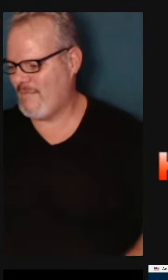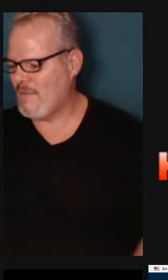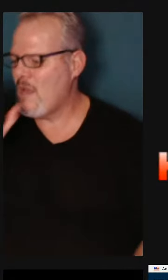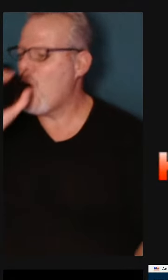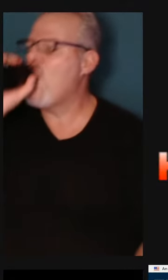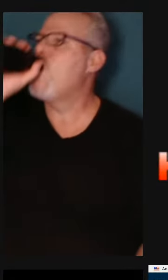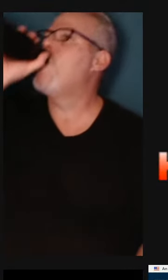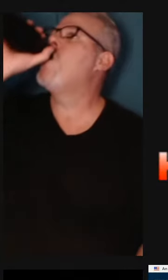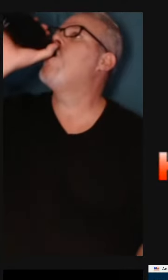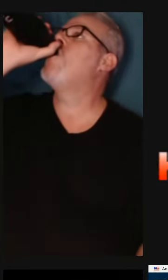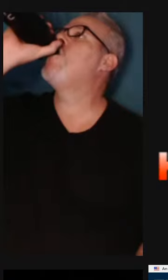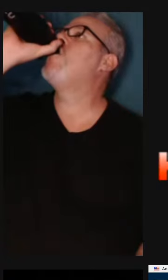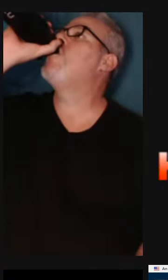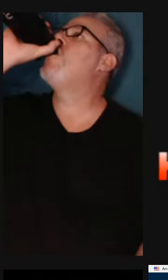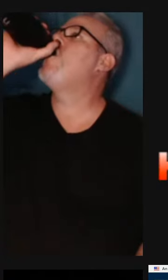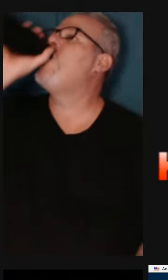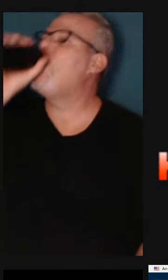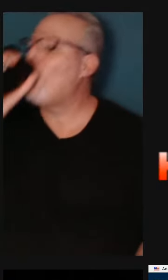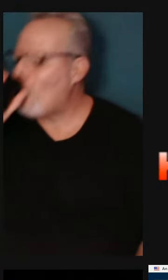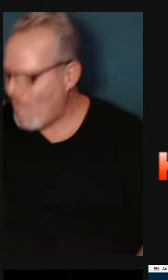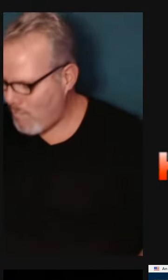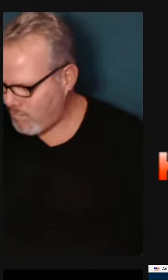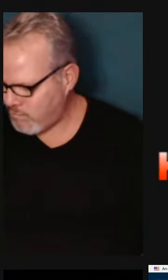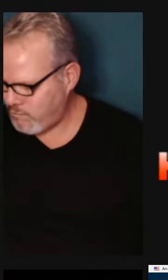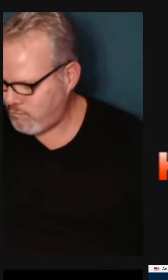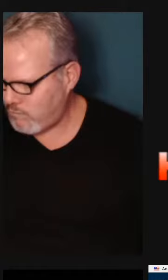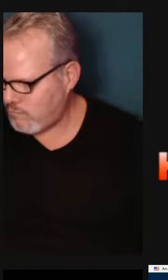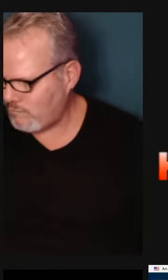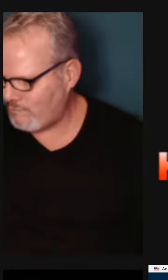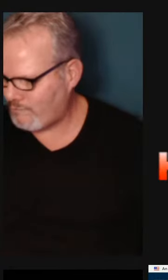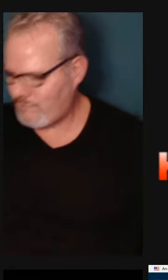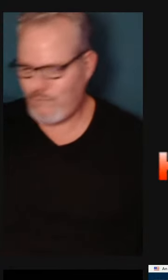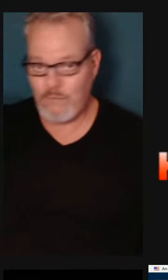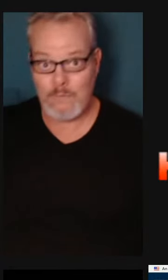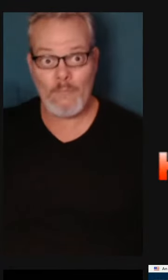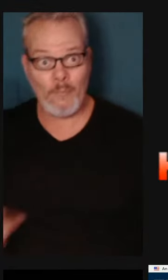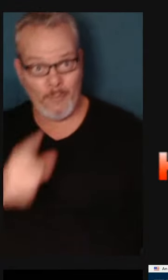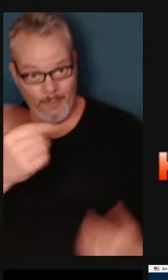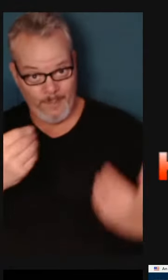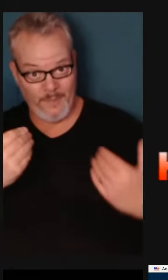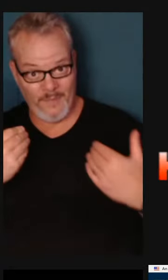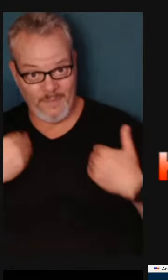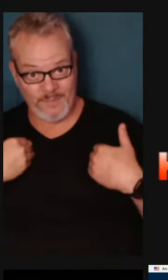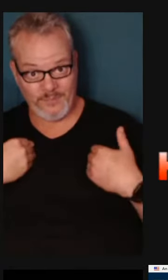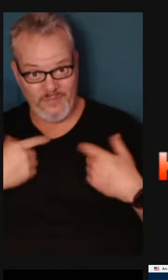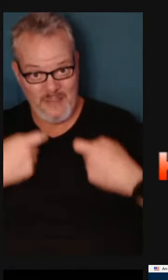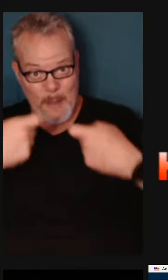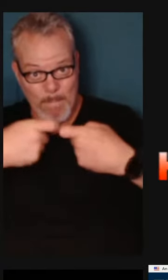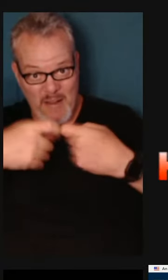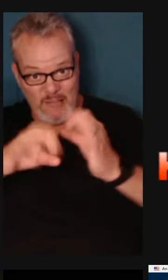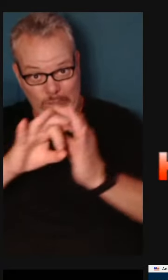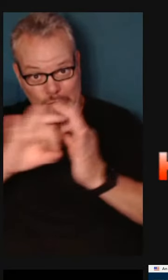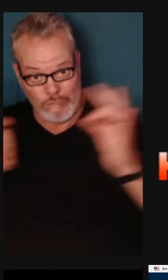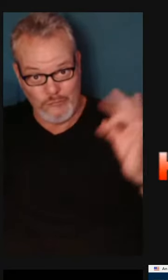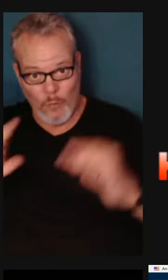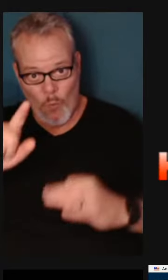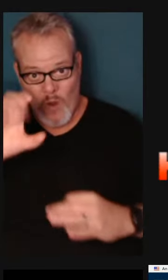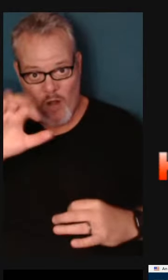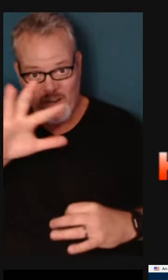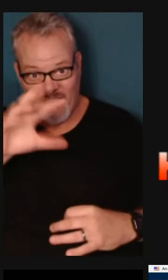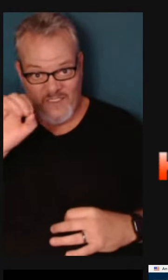you can shove in the ground? That's what it would take. Yeah, up there. You right, that's what they came across as well.